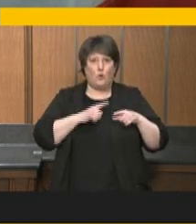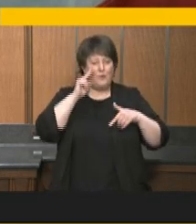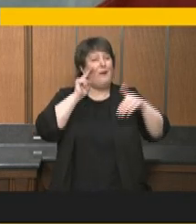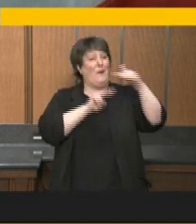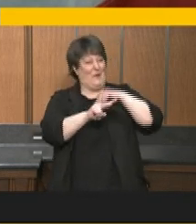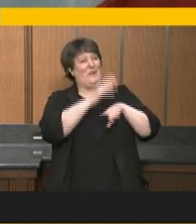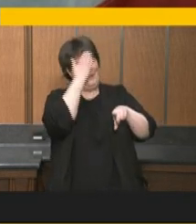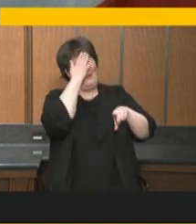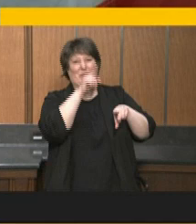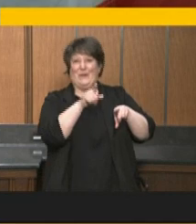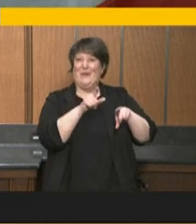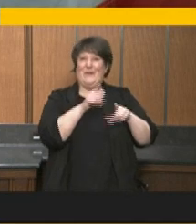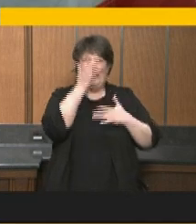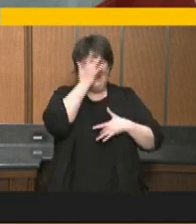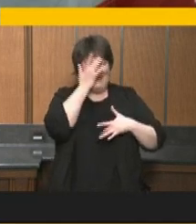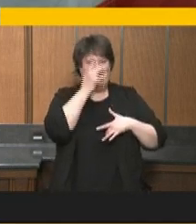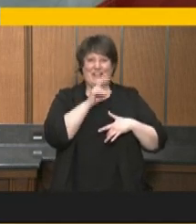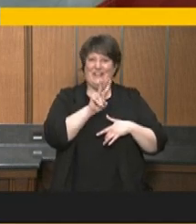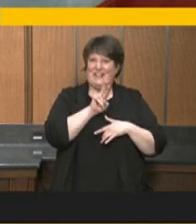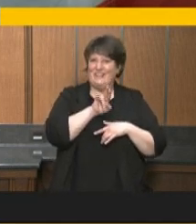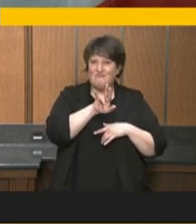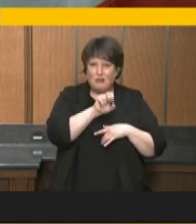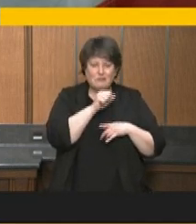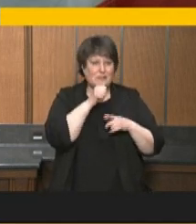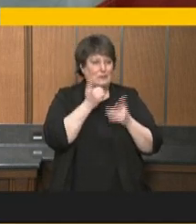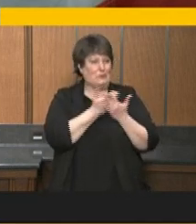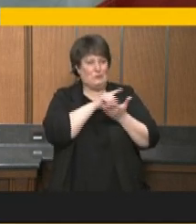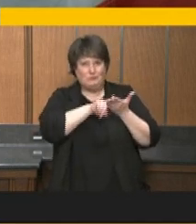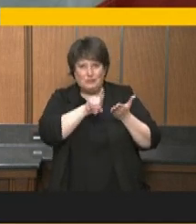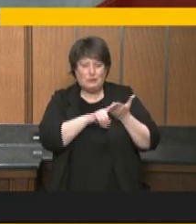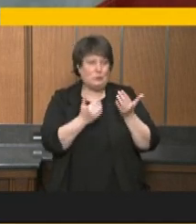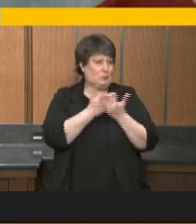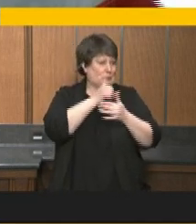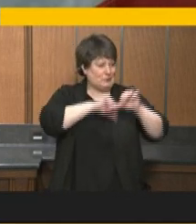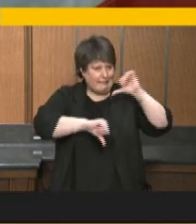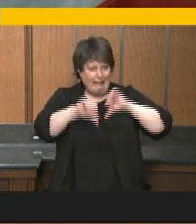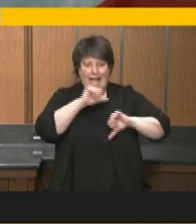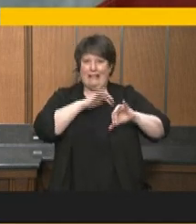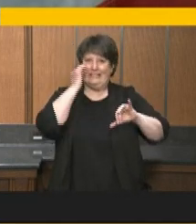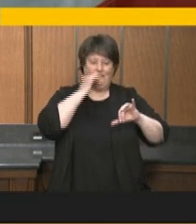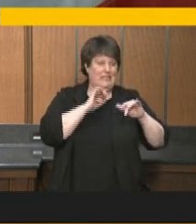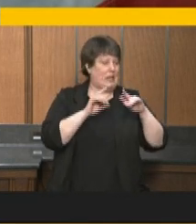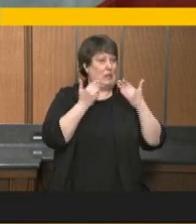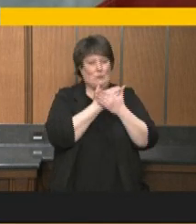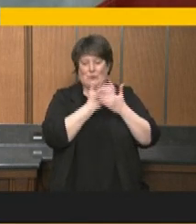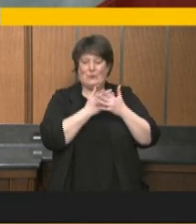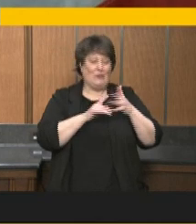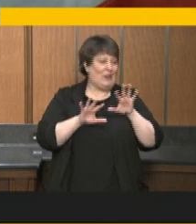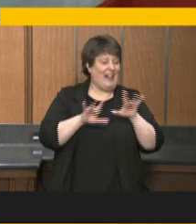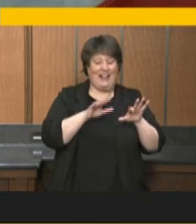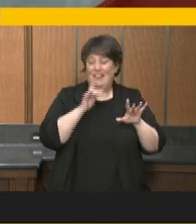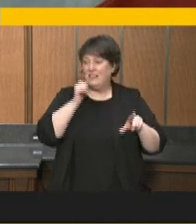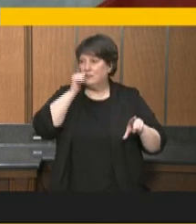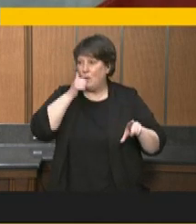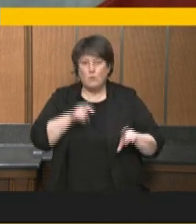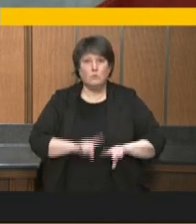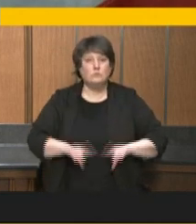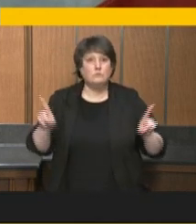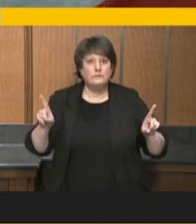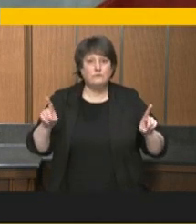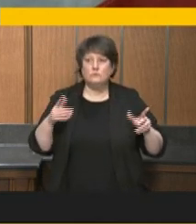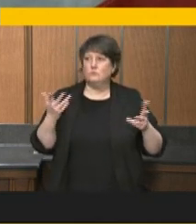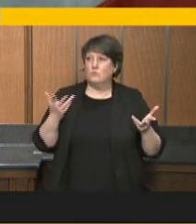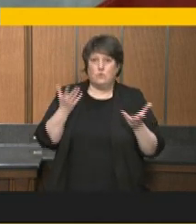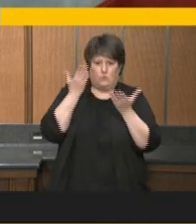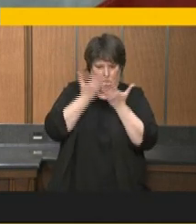new virus with a whole bunch of new research and a whole bunch of new science that evolves every day is not what we find out the next day, or there is new